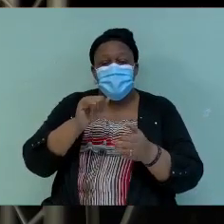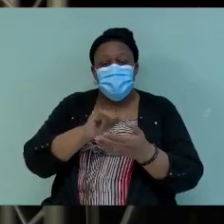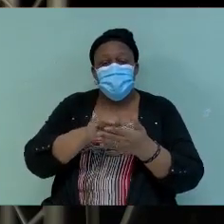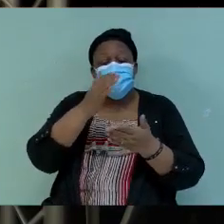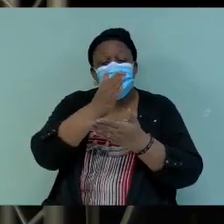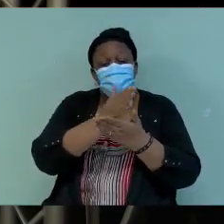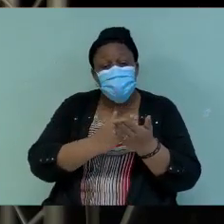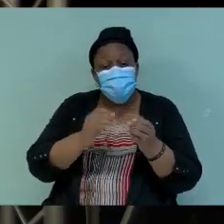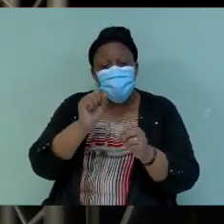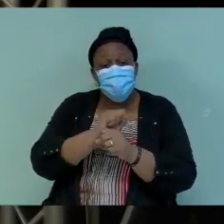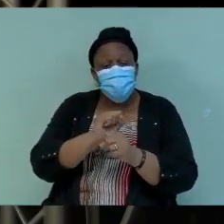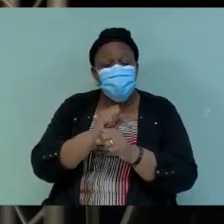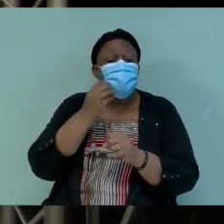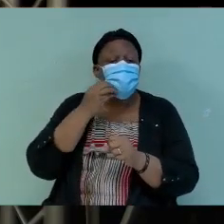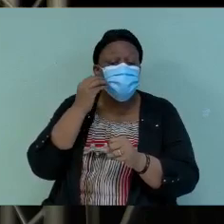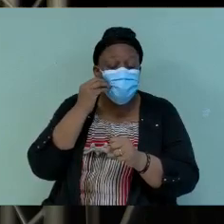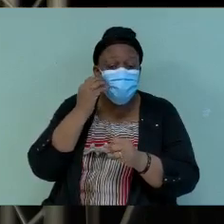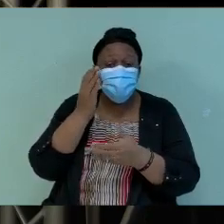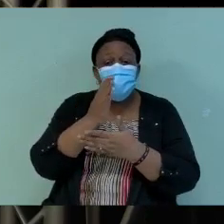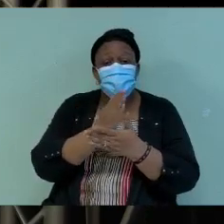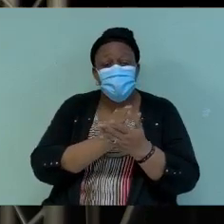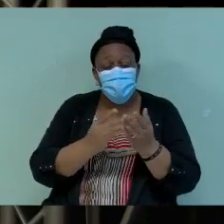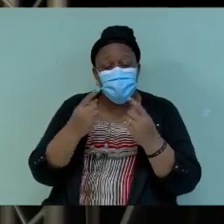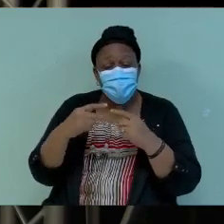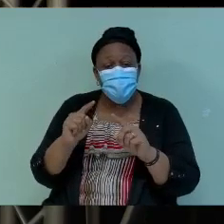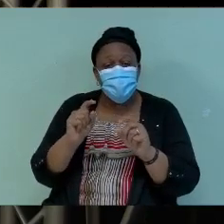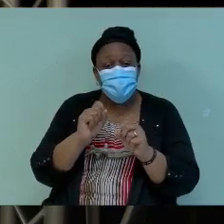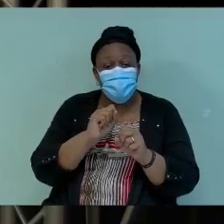work responsibilities.